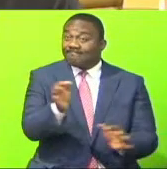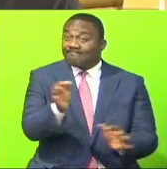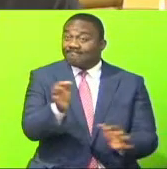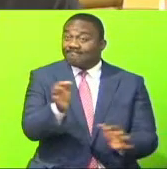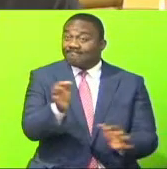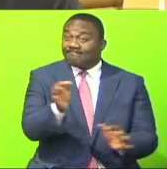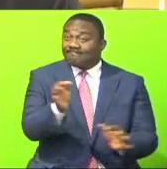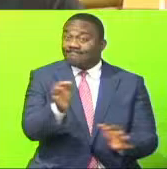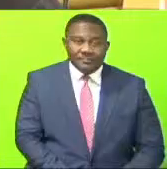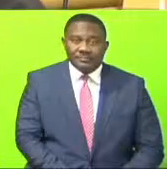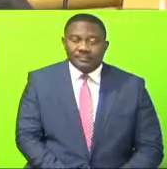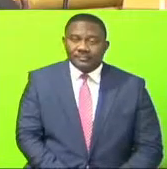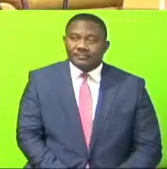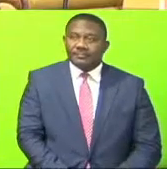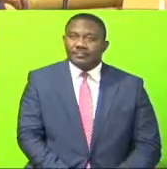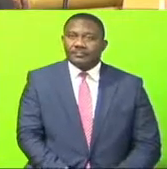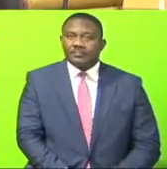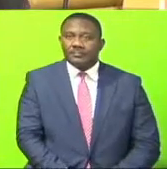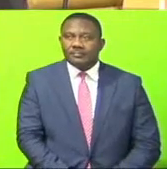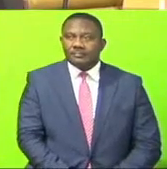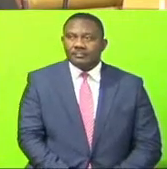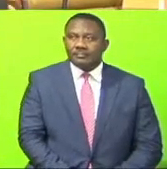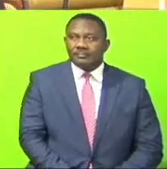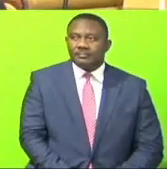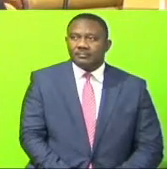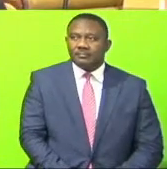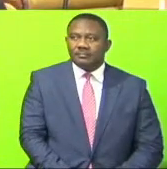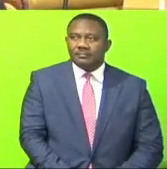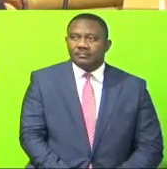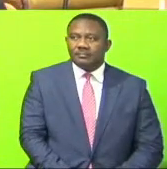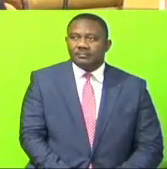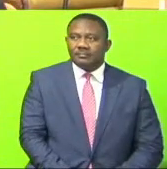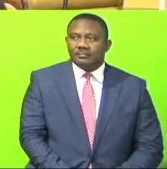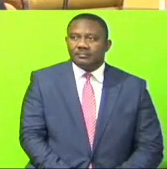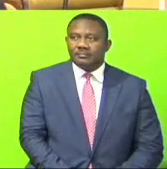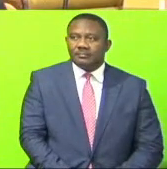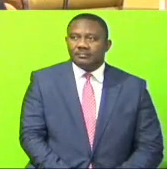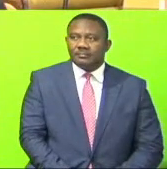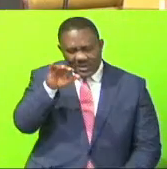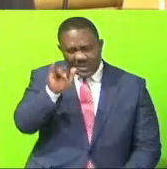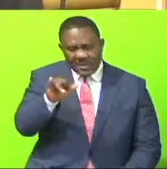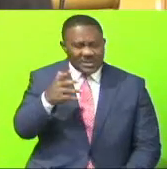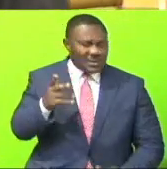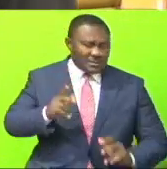This is why it is a matter of urgent public importance